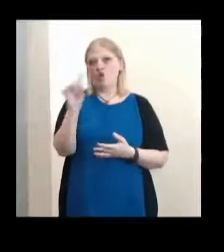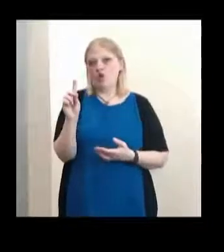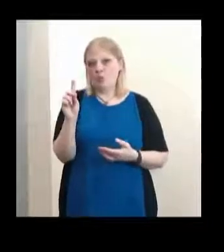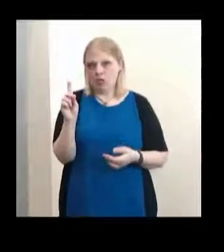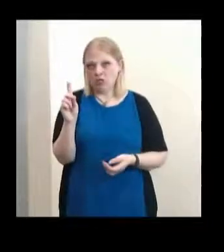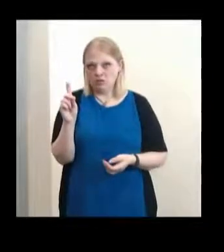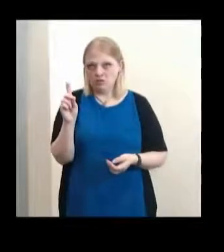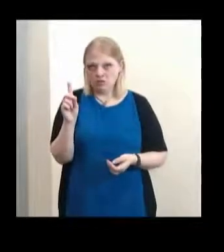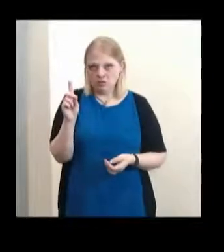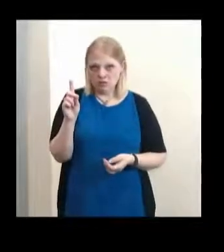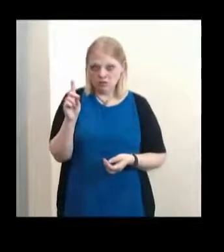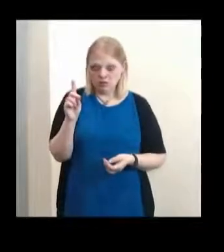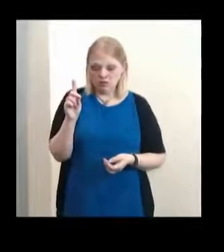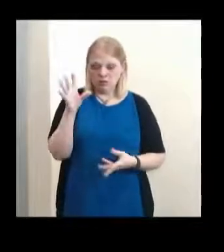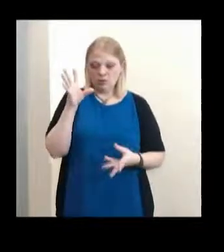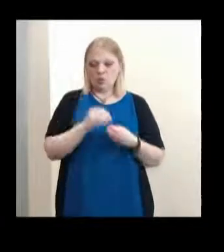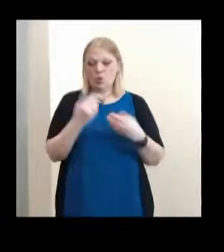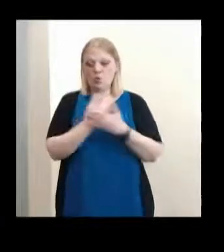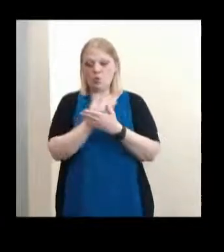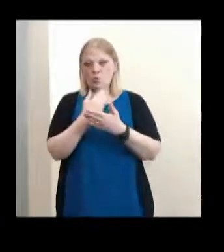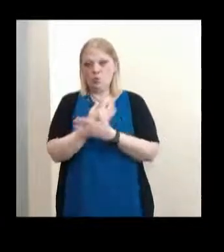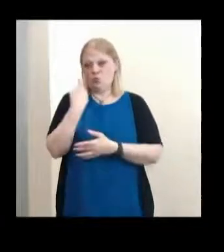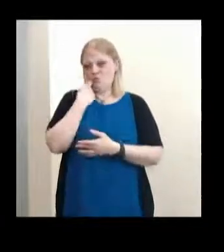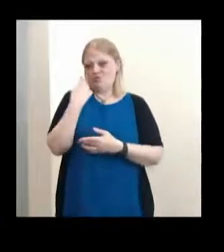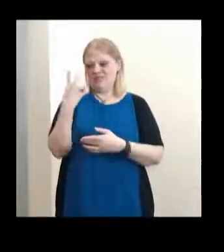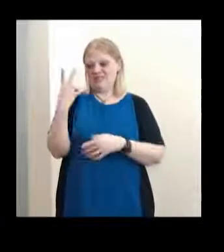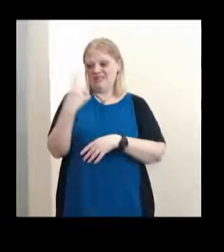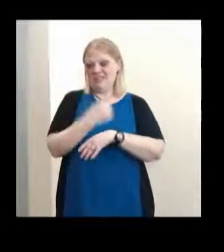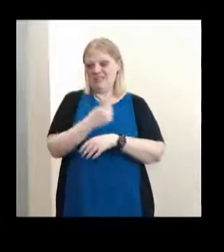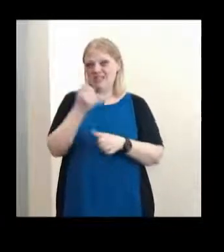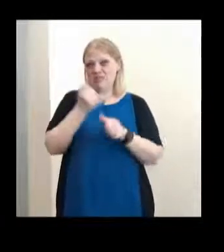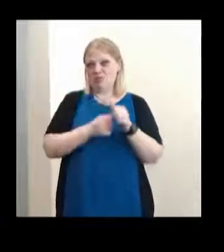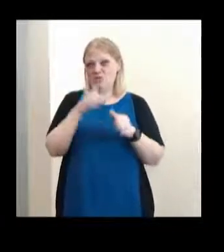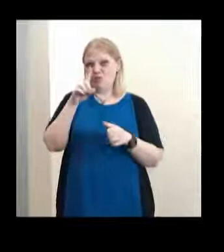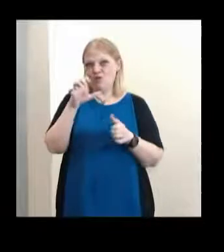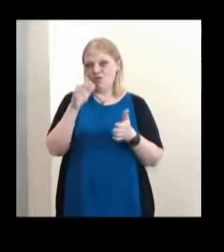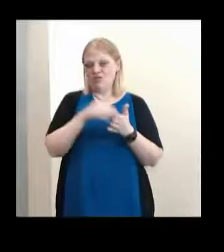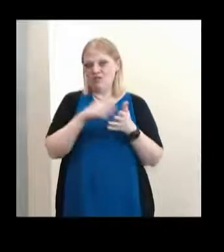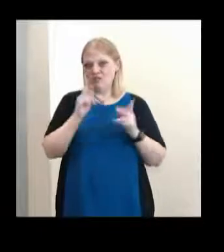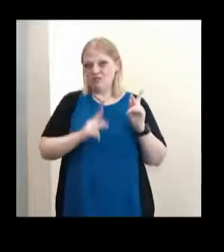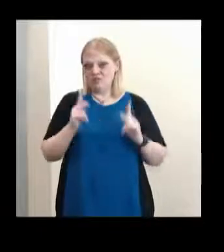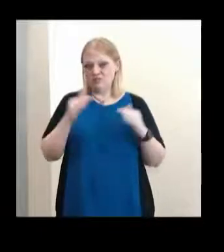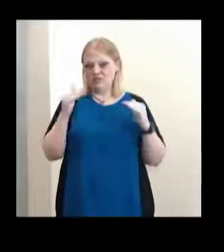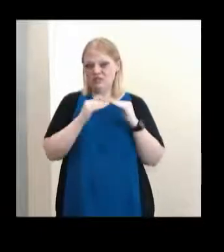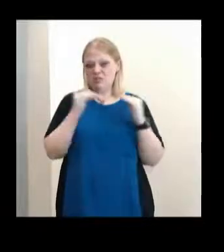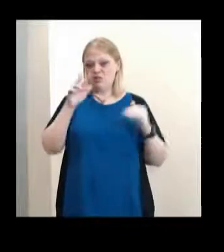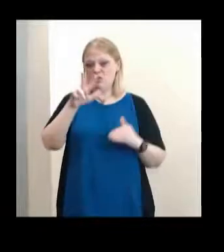2,931. The total new cases in the past 7 days per 100,000 persons equals